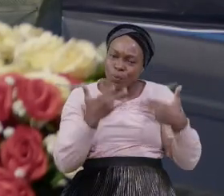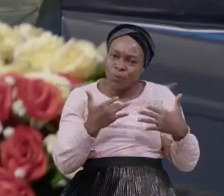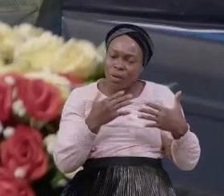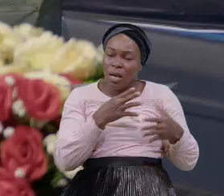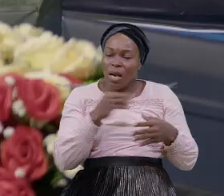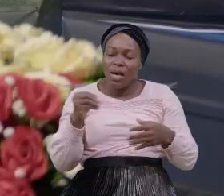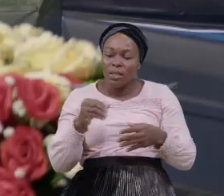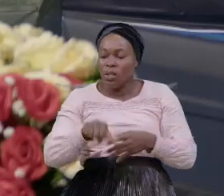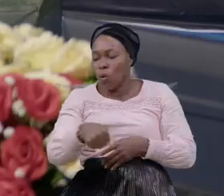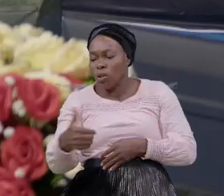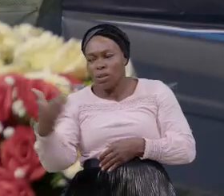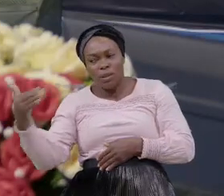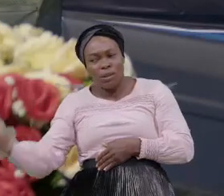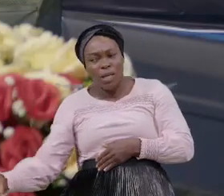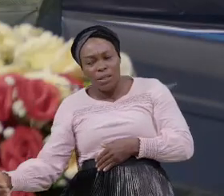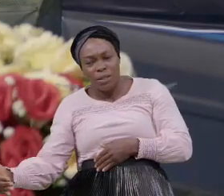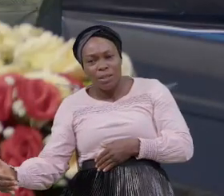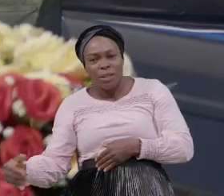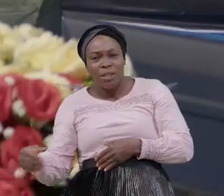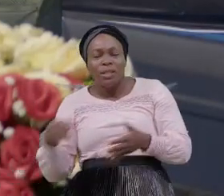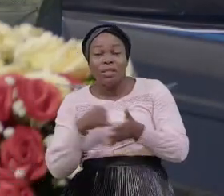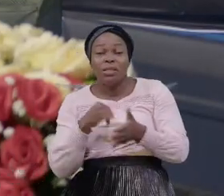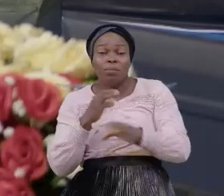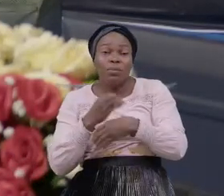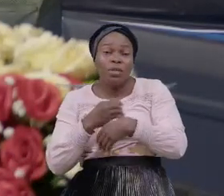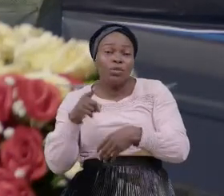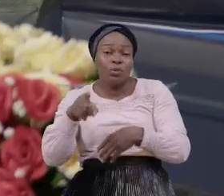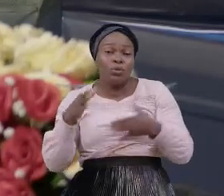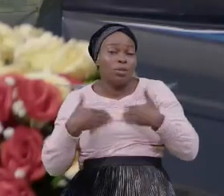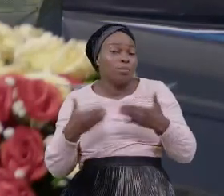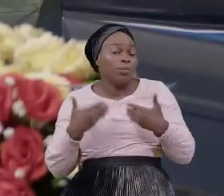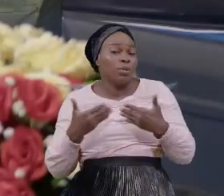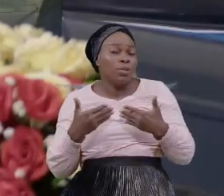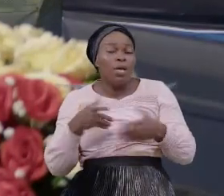been worse. That cheers you up. Thank God that's the